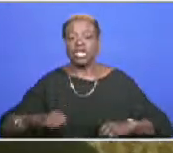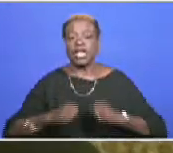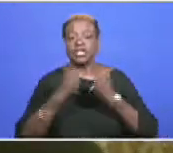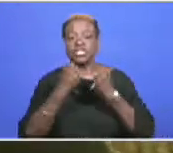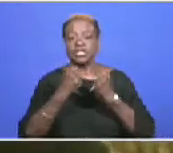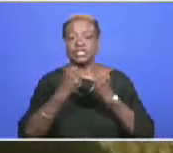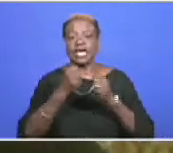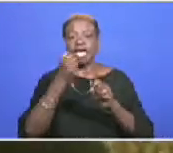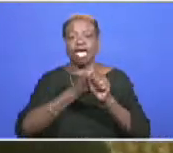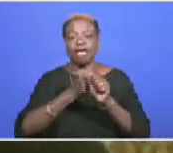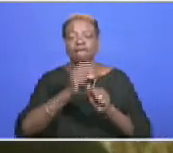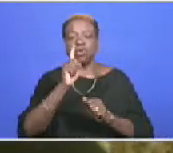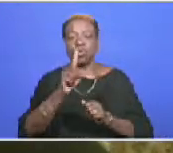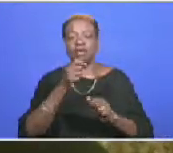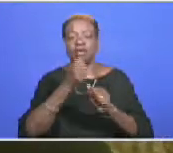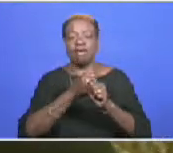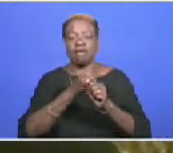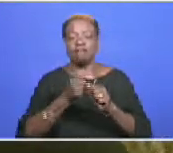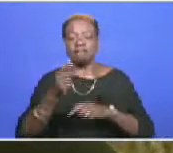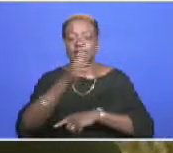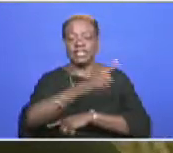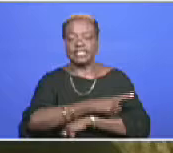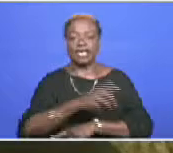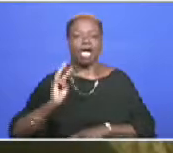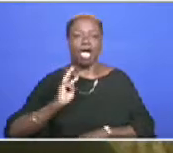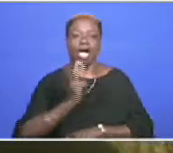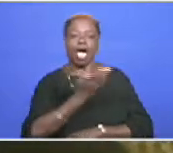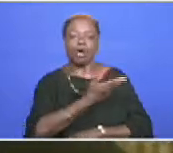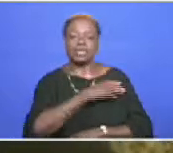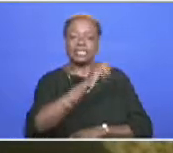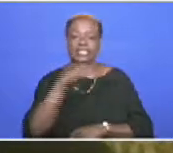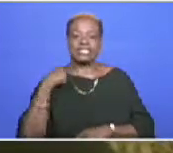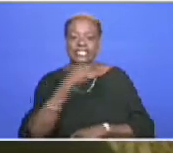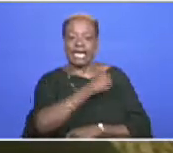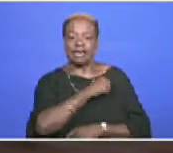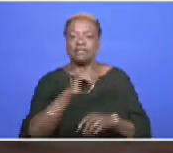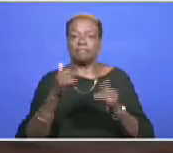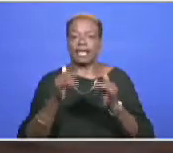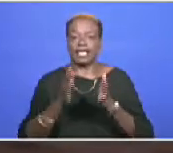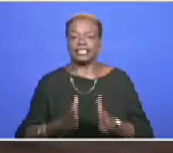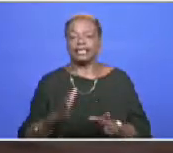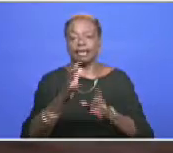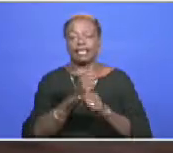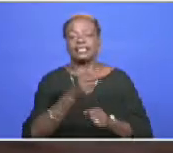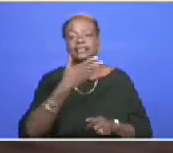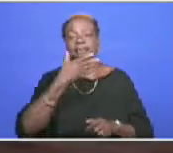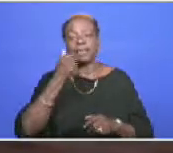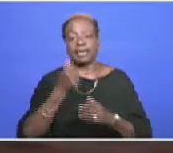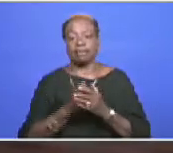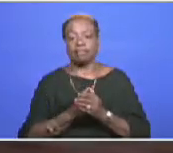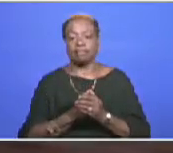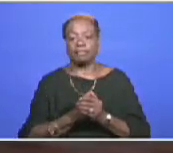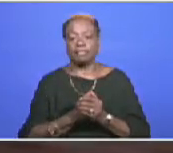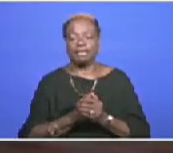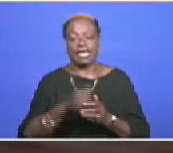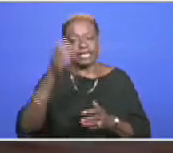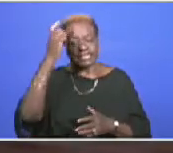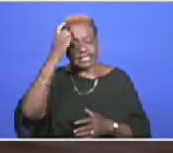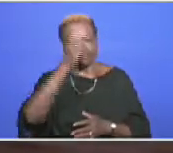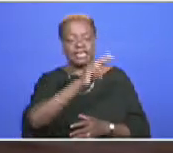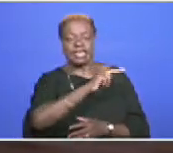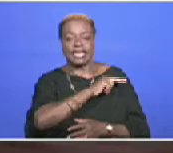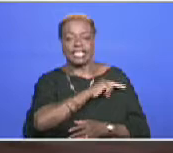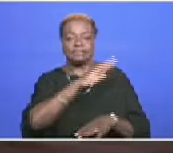day. So our staff gets better, our players get better, and we never fall off any year. Pro basketball player David Nesbitt on the move